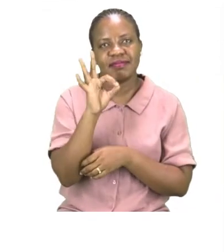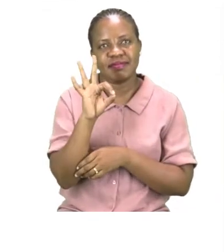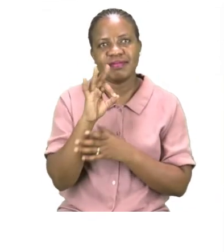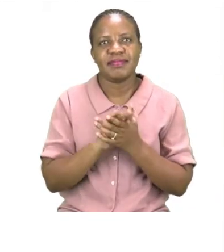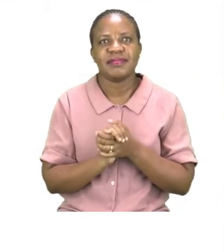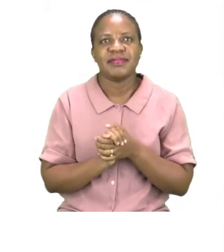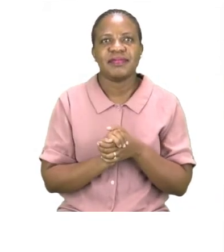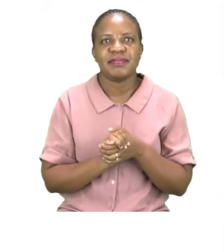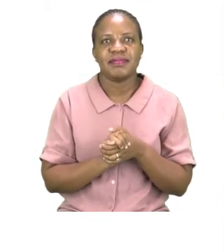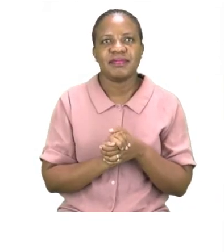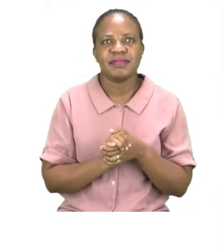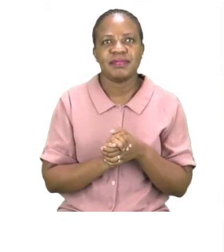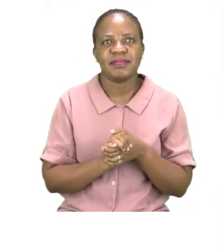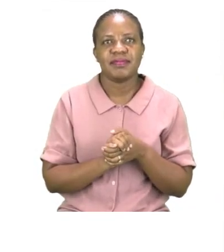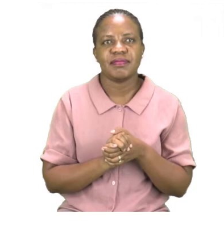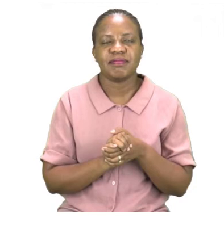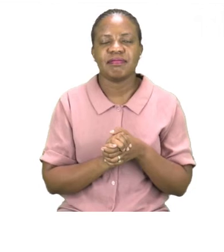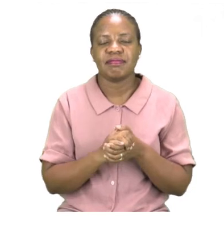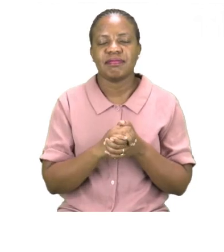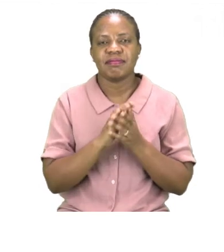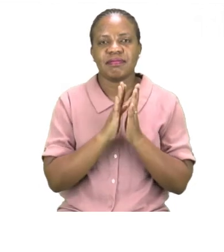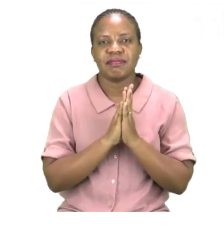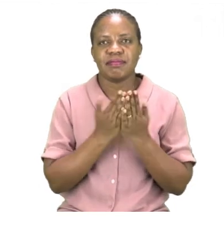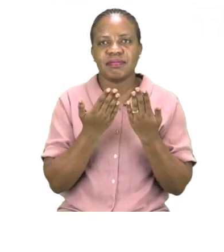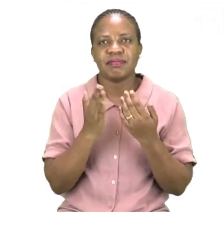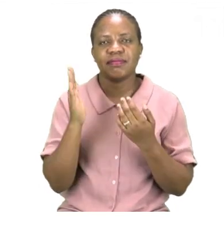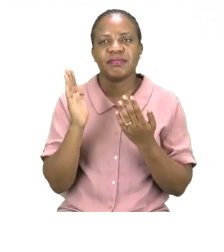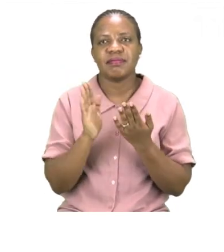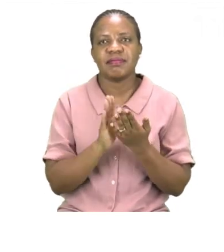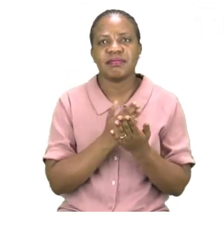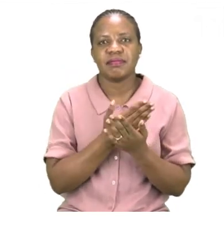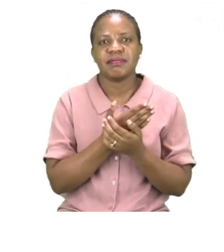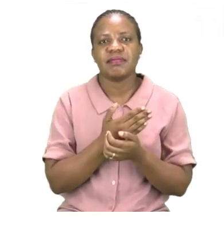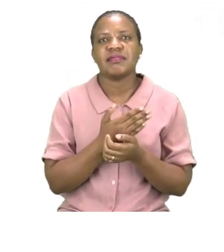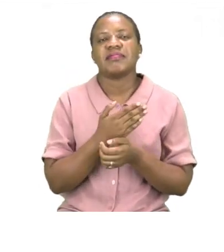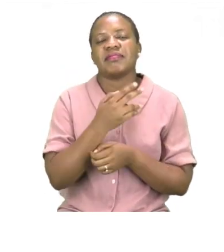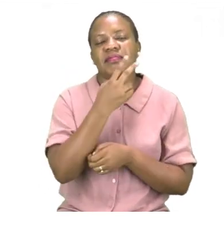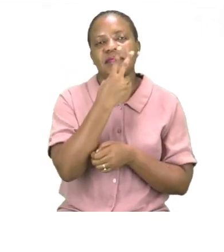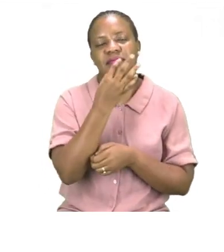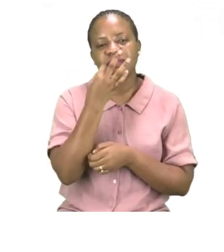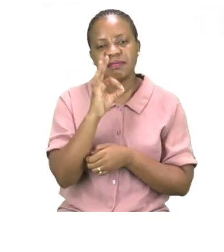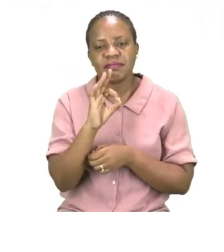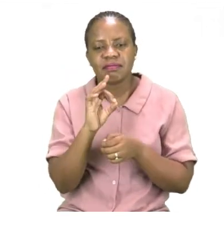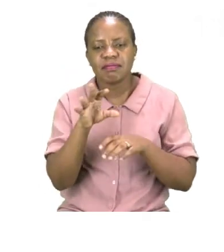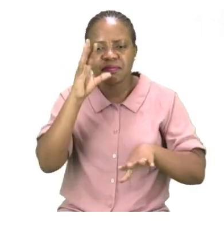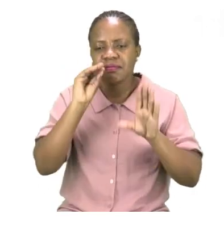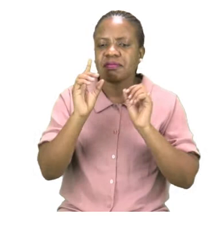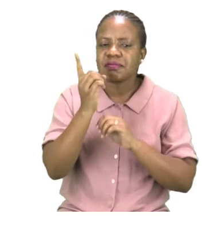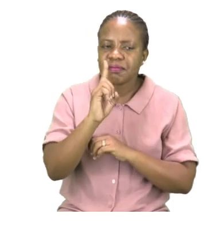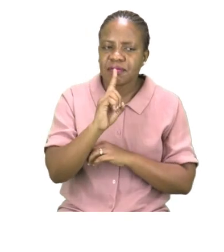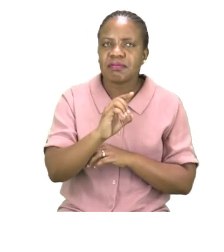On page 29 we are going to be talking about capacity. Now capacity